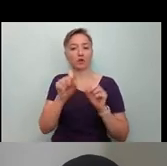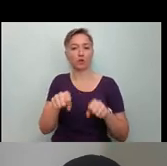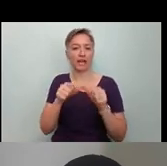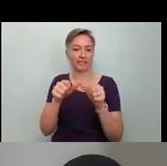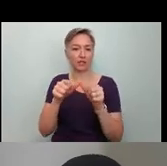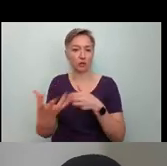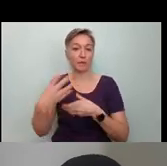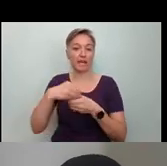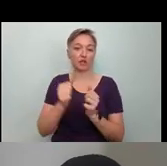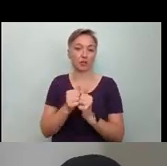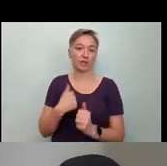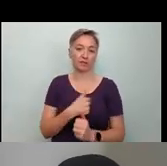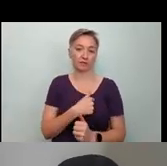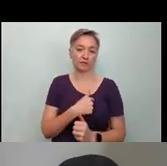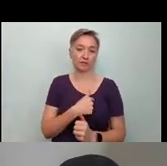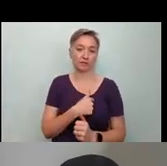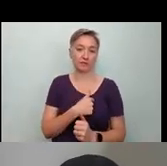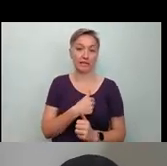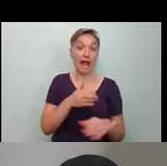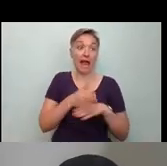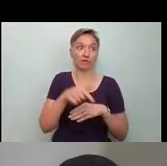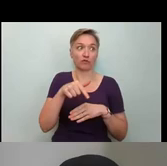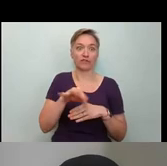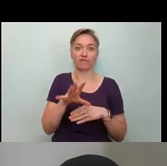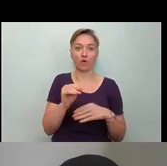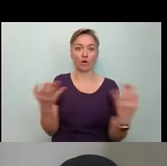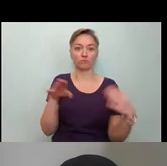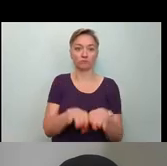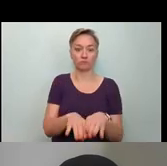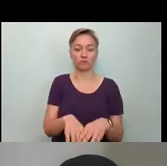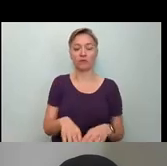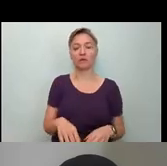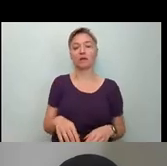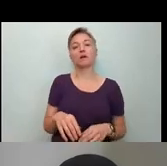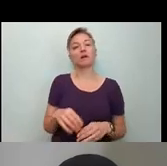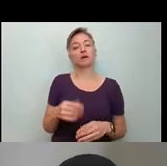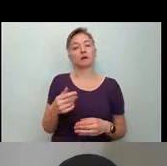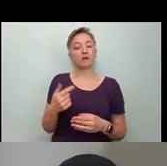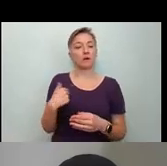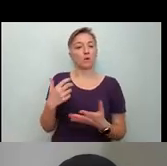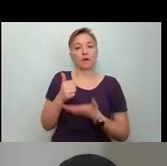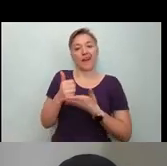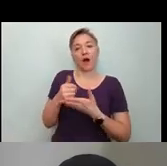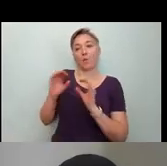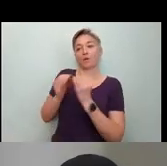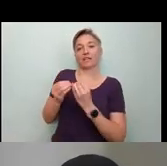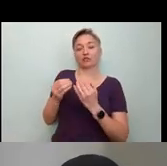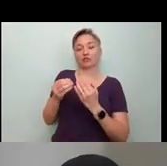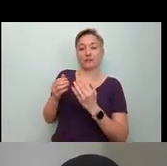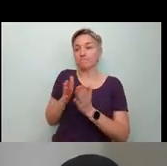us even beyond this forum. We want to help guide the organization through the different changes. We actually